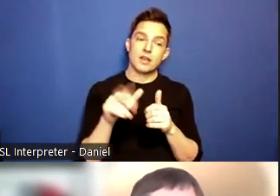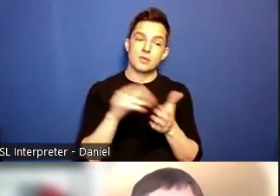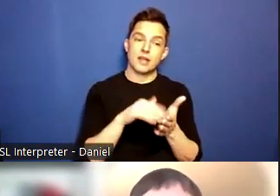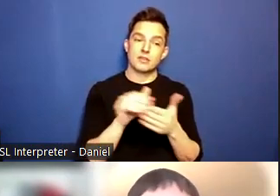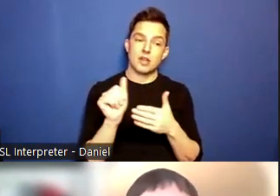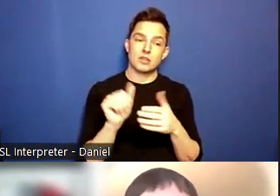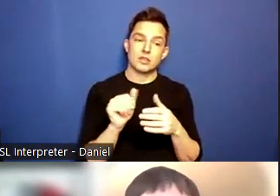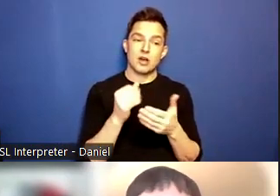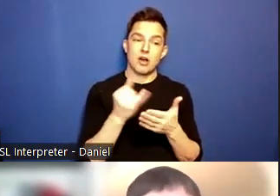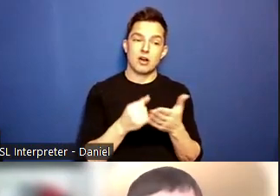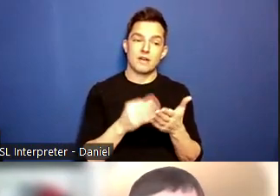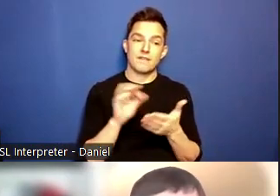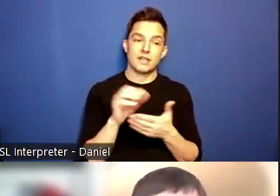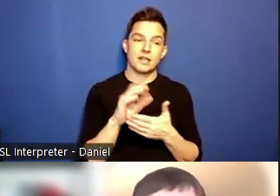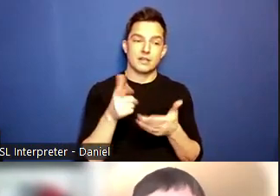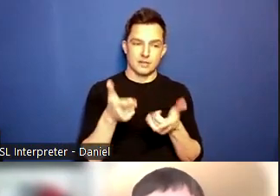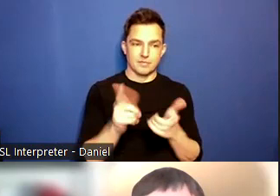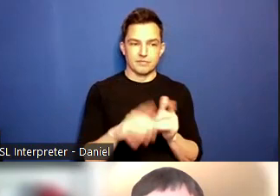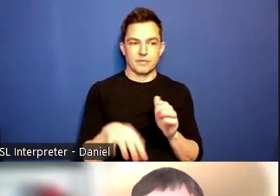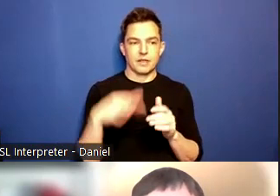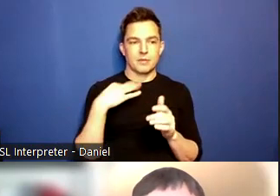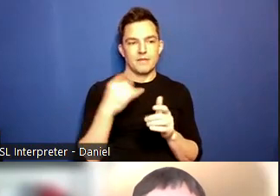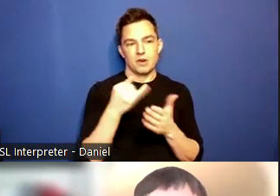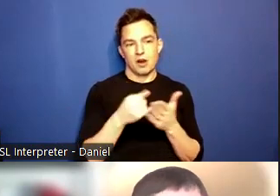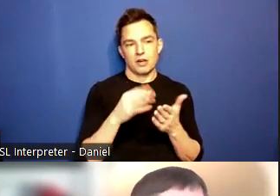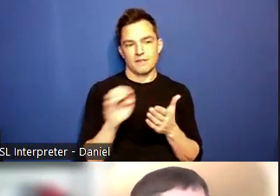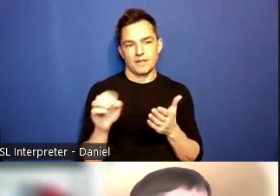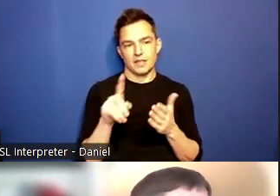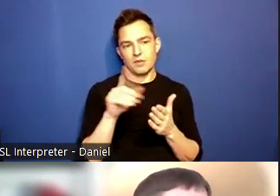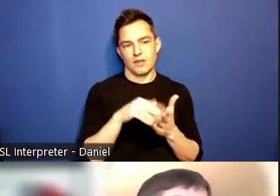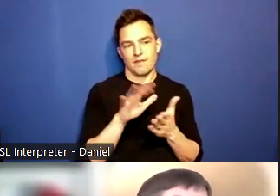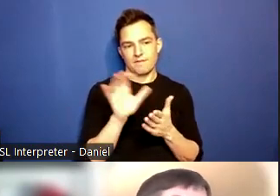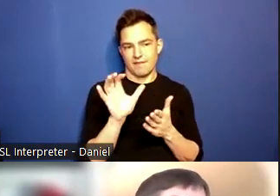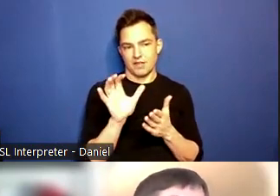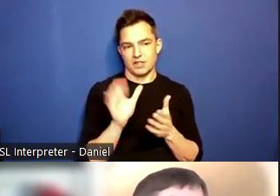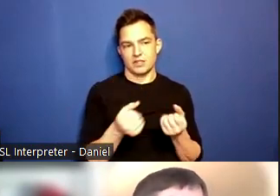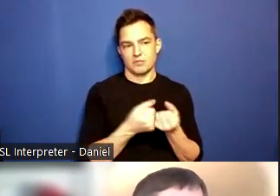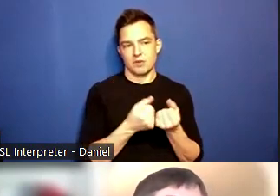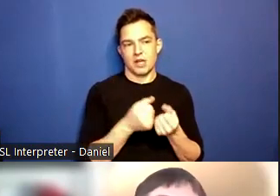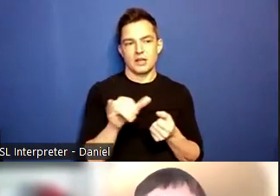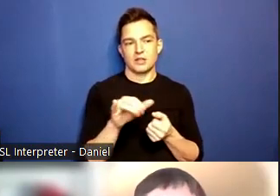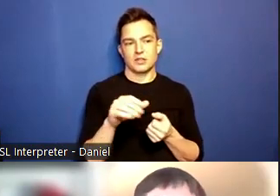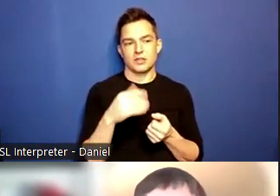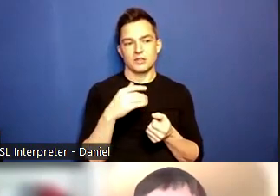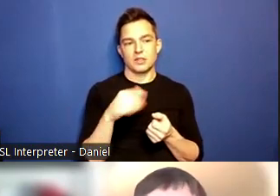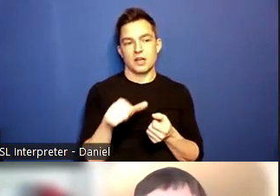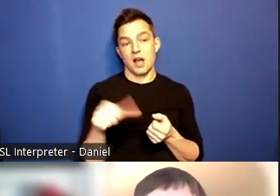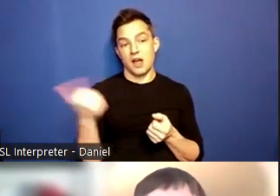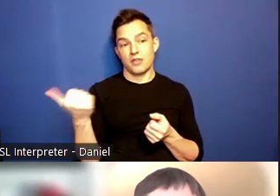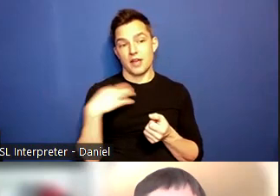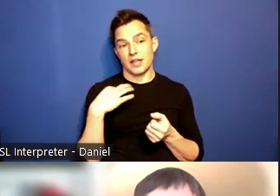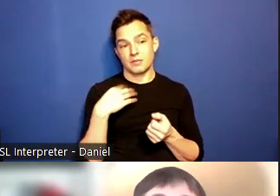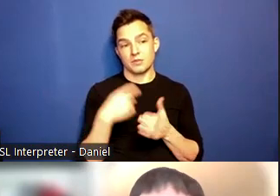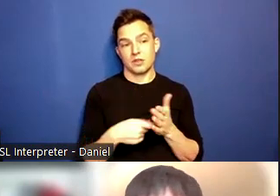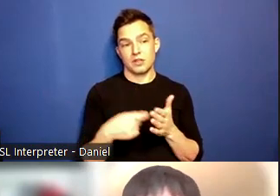can apply for up to $1,500 in artist fee support. And then since my total other eligible